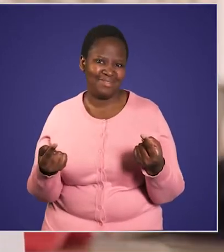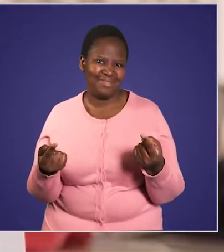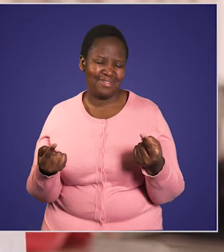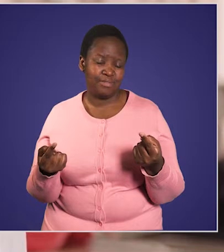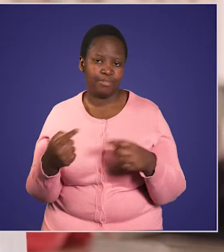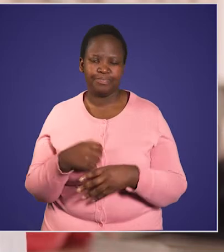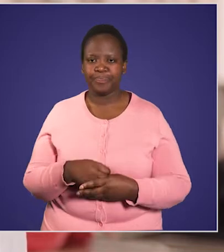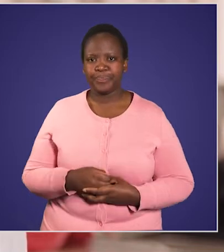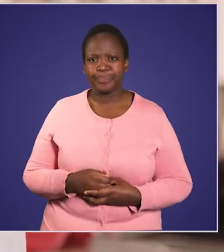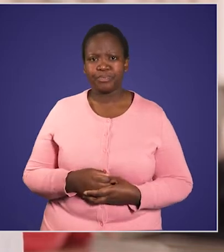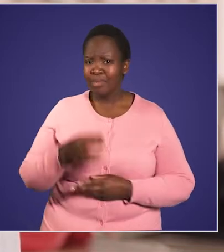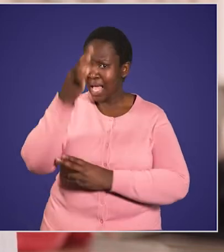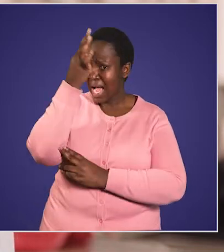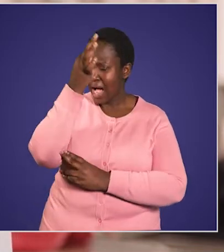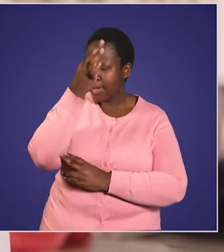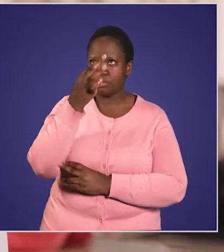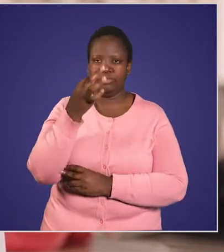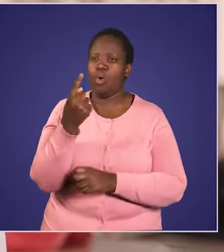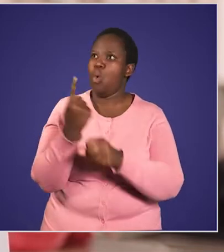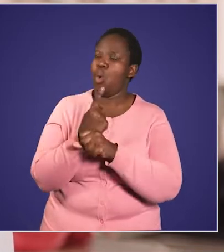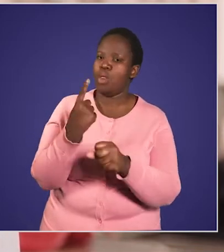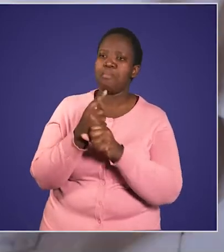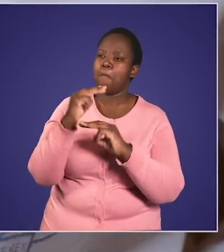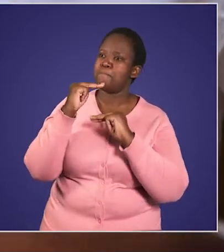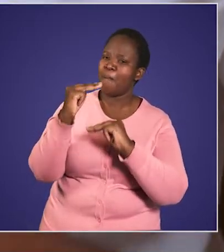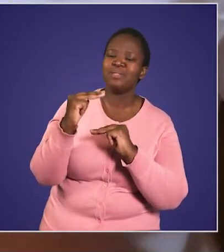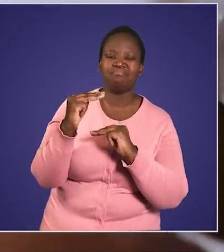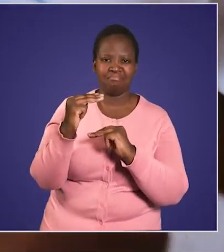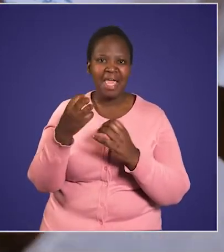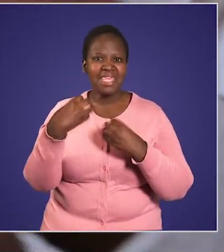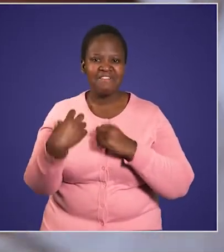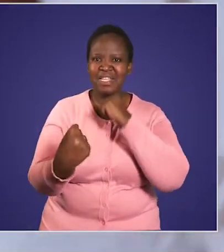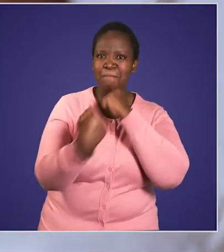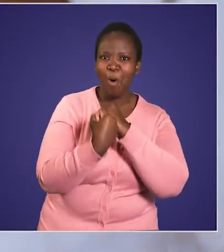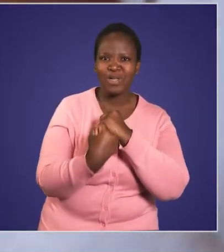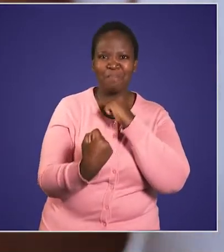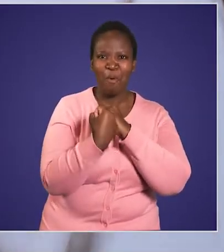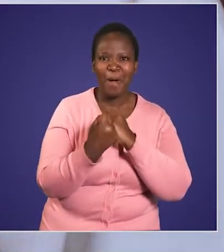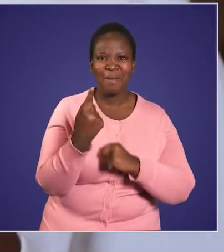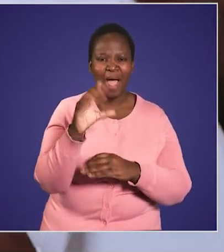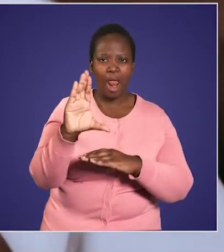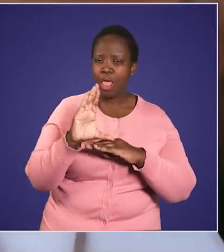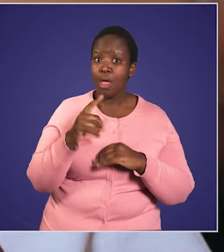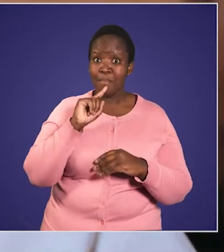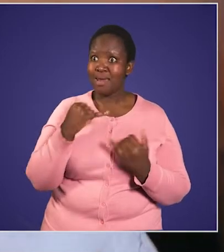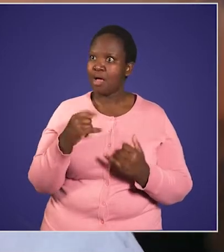Government was always promising us that they would put us on bursary, but recently they told us that they don't have the